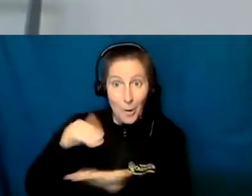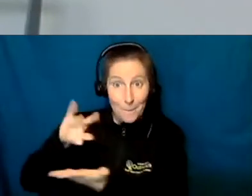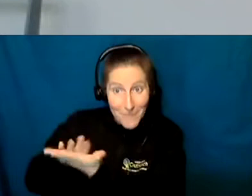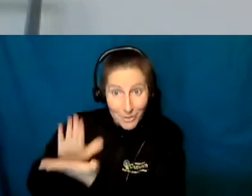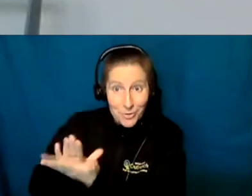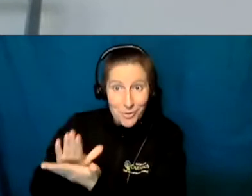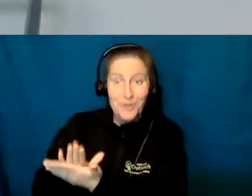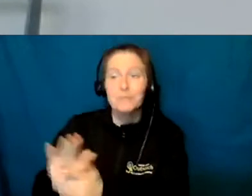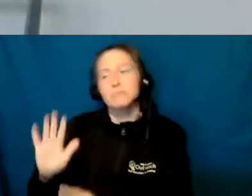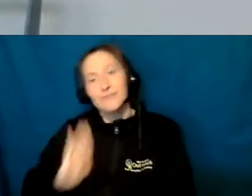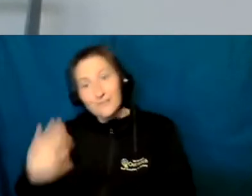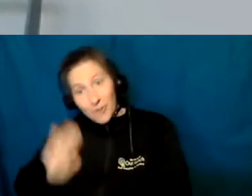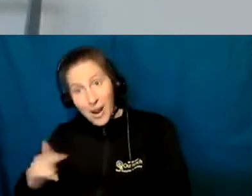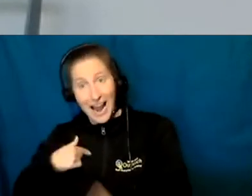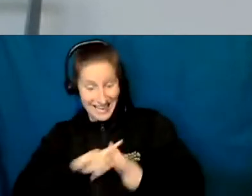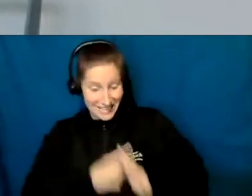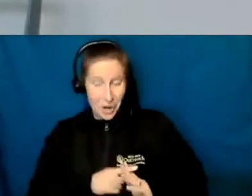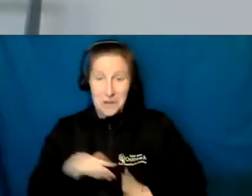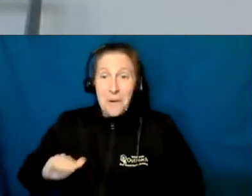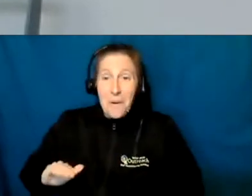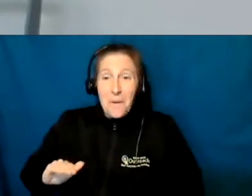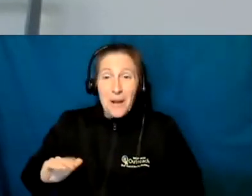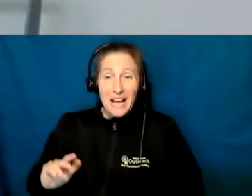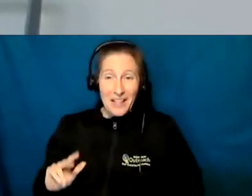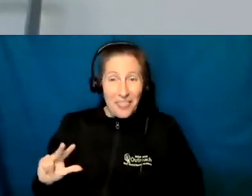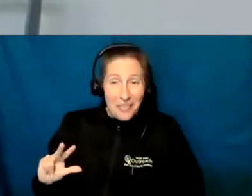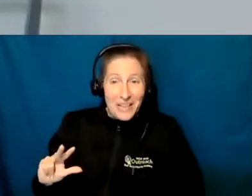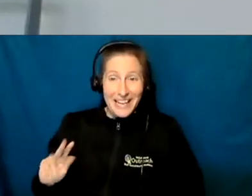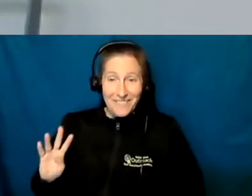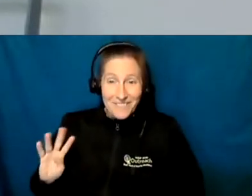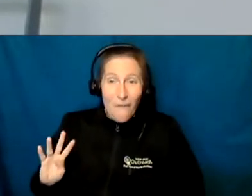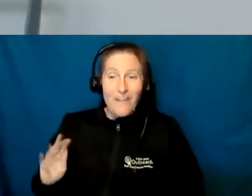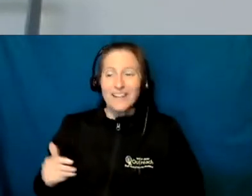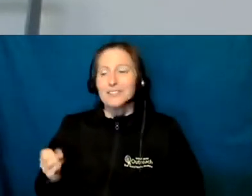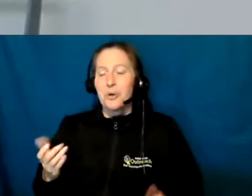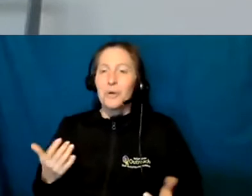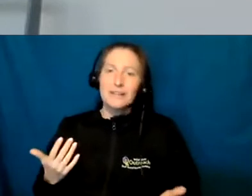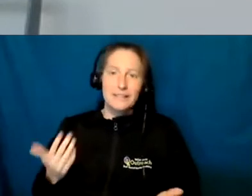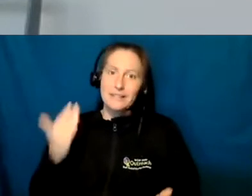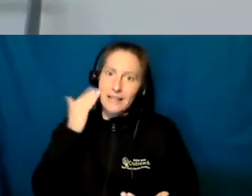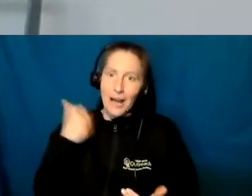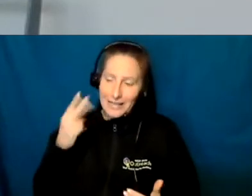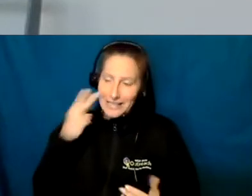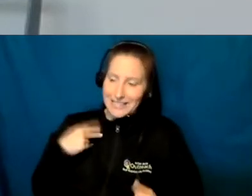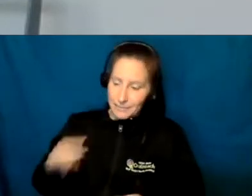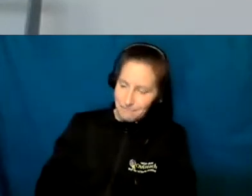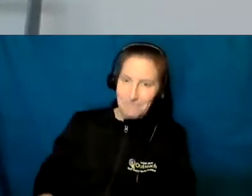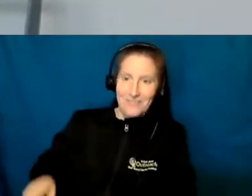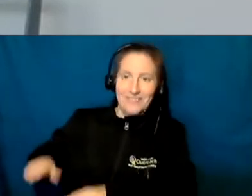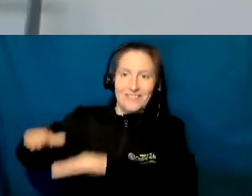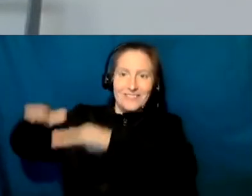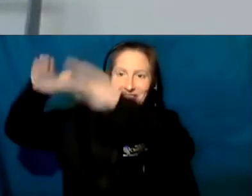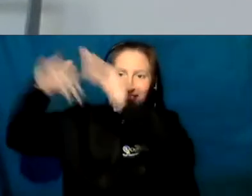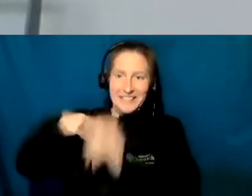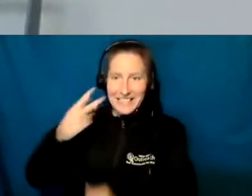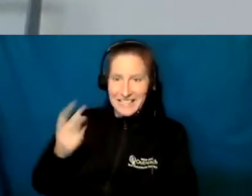when I started, they were just starting in like K3 and 4. So it's a really cool role to be able to follow them kind of all the way